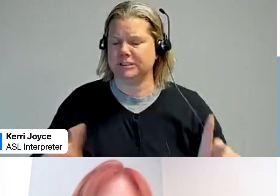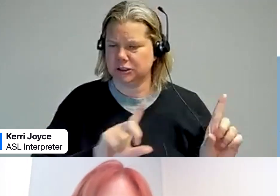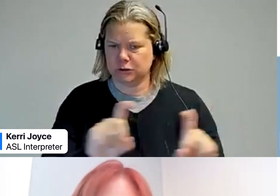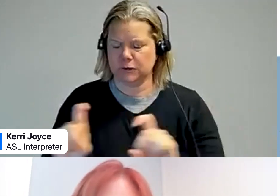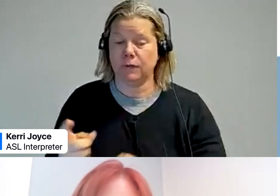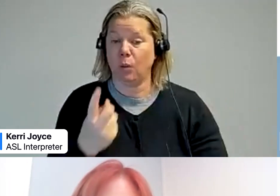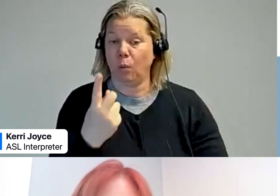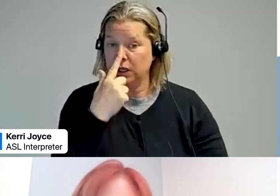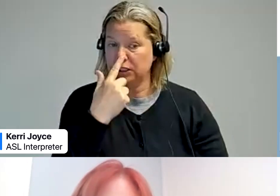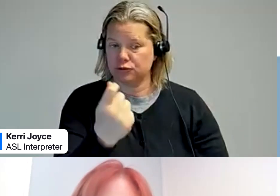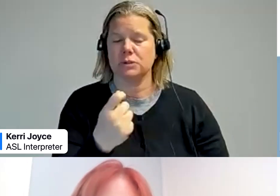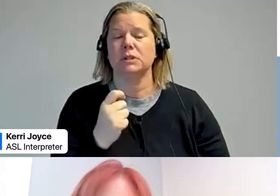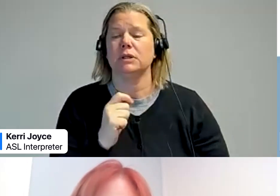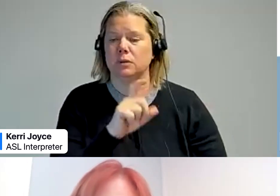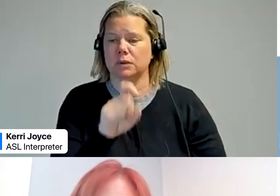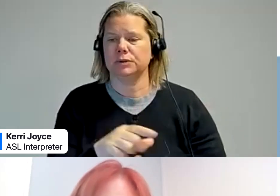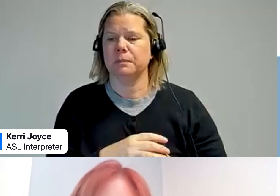one was about